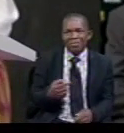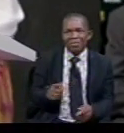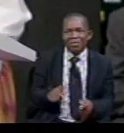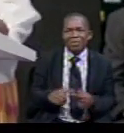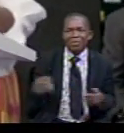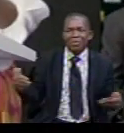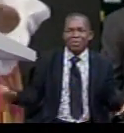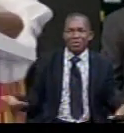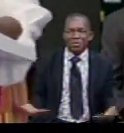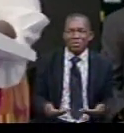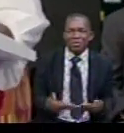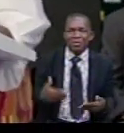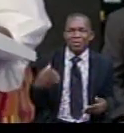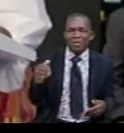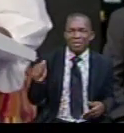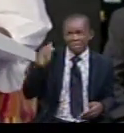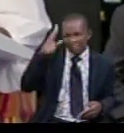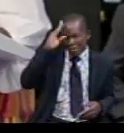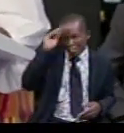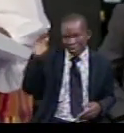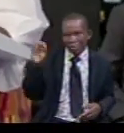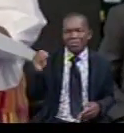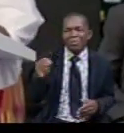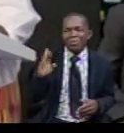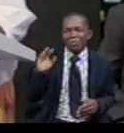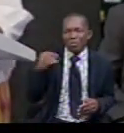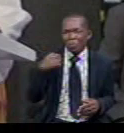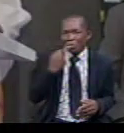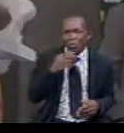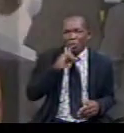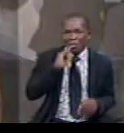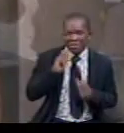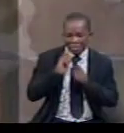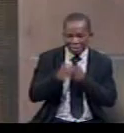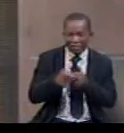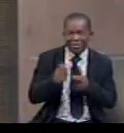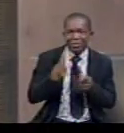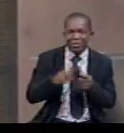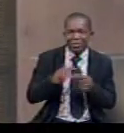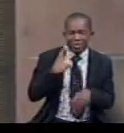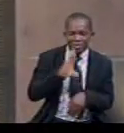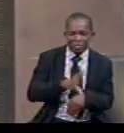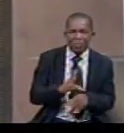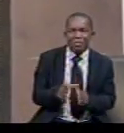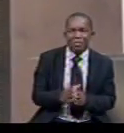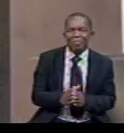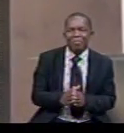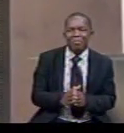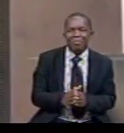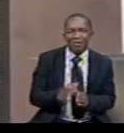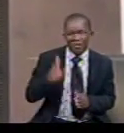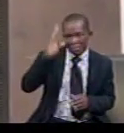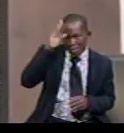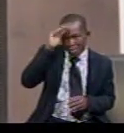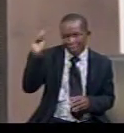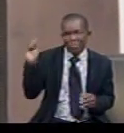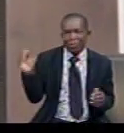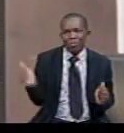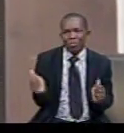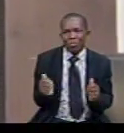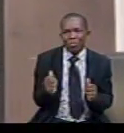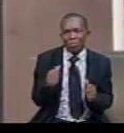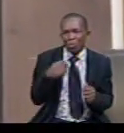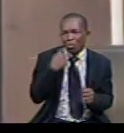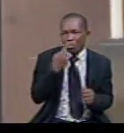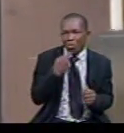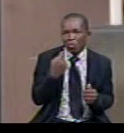man who has a kingdom agenda, a man with a global vision, a man who has